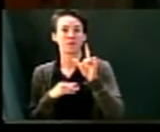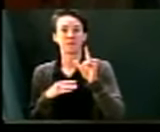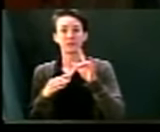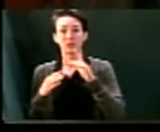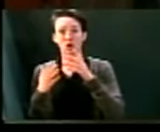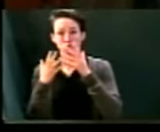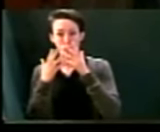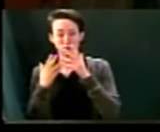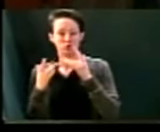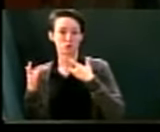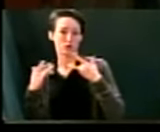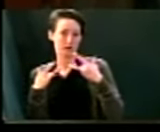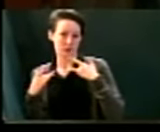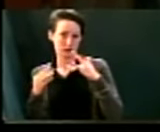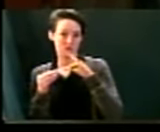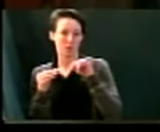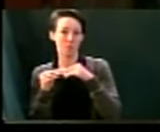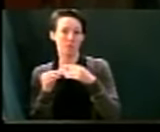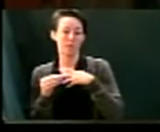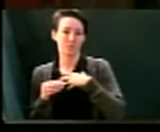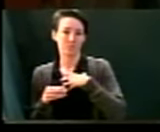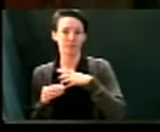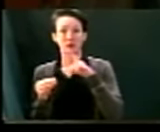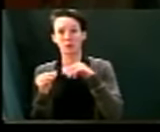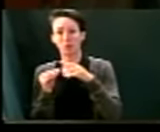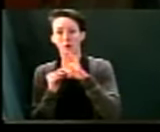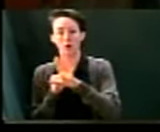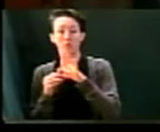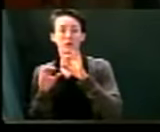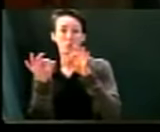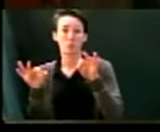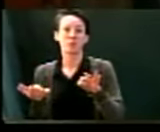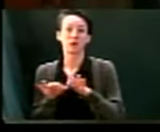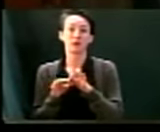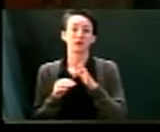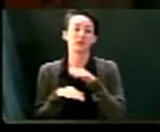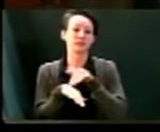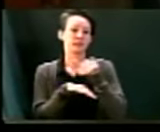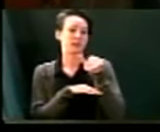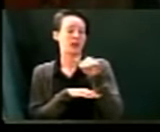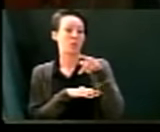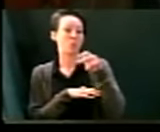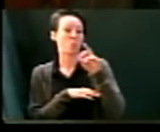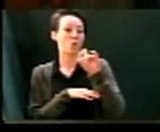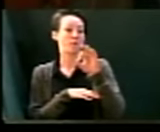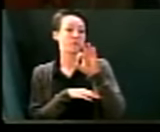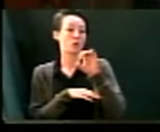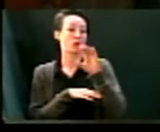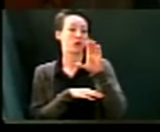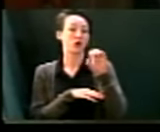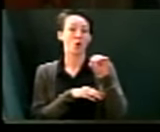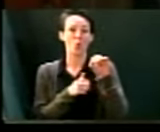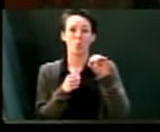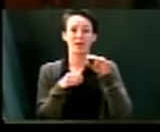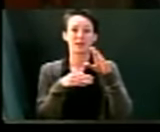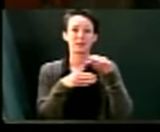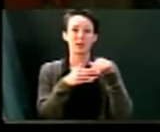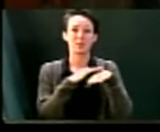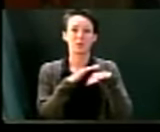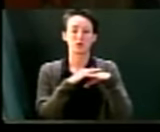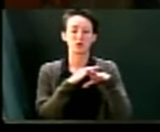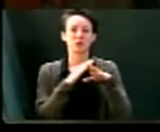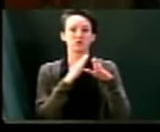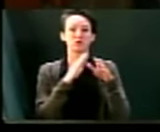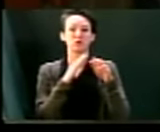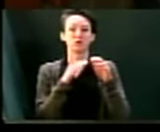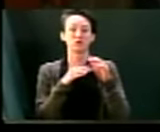And they sent a form called a portfolio submission error notification process. So we